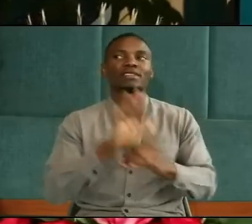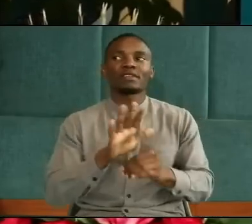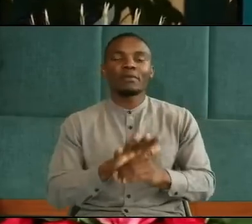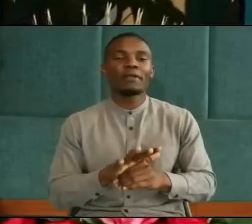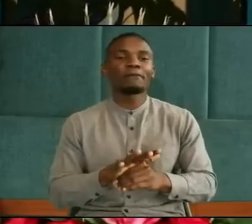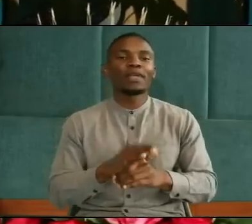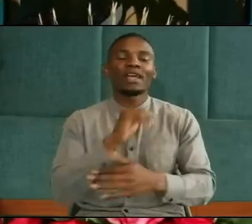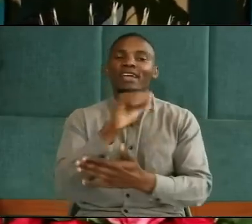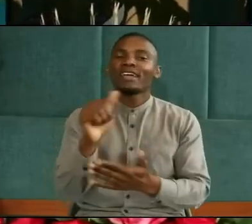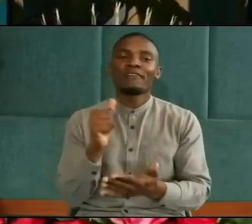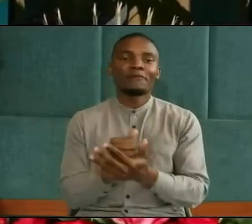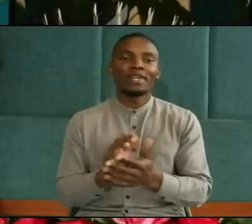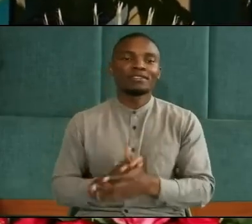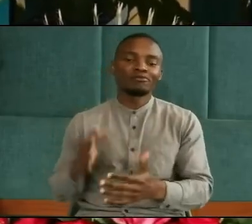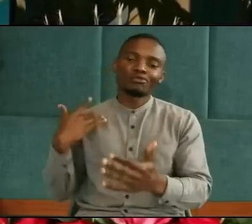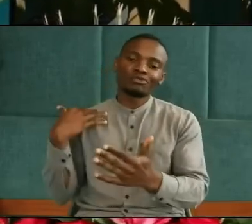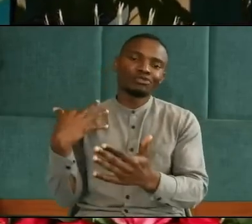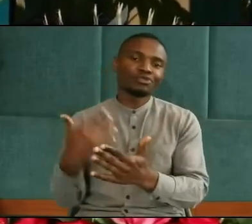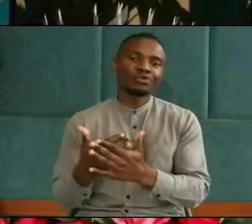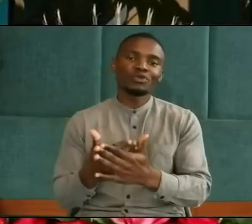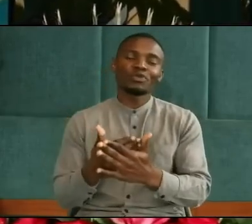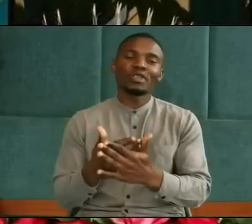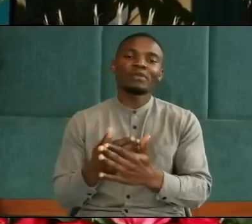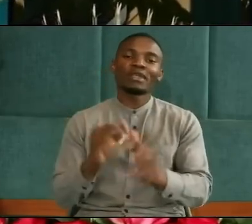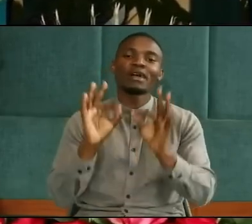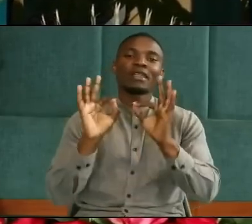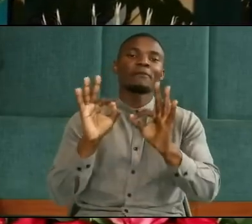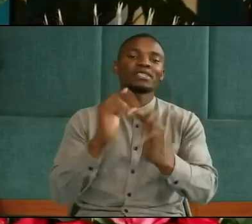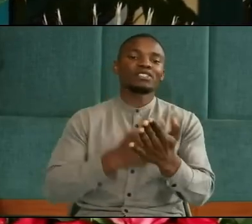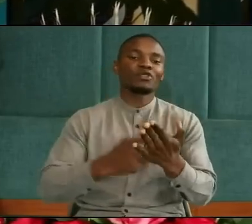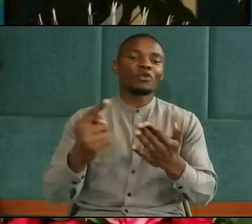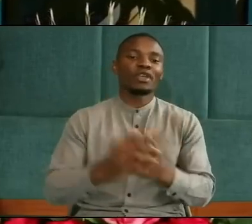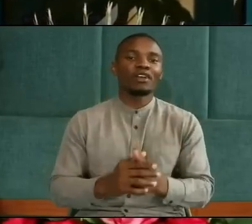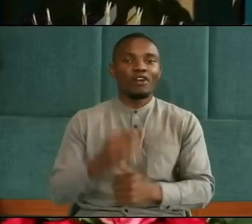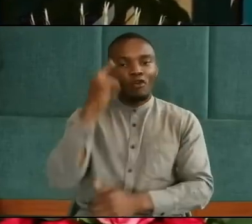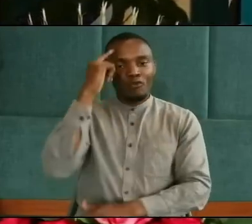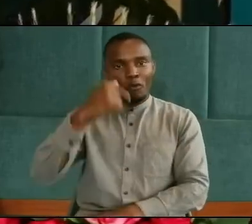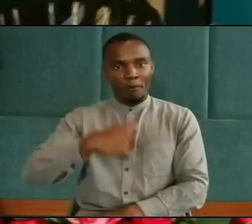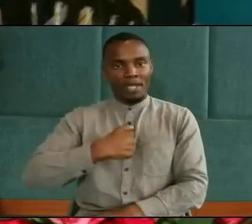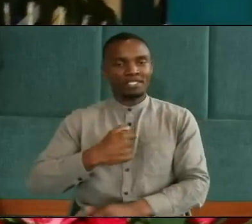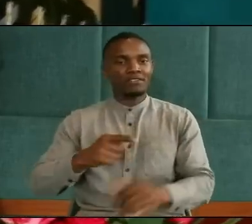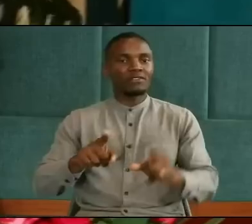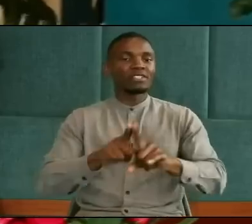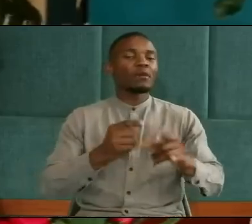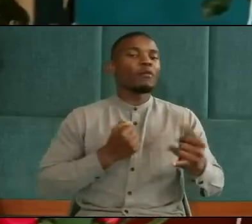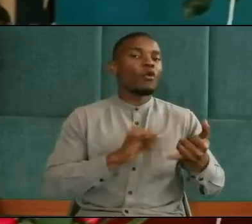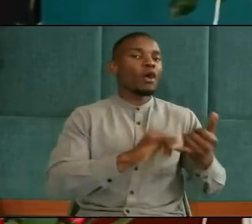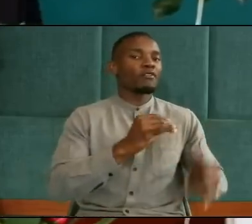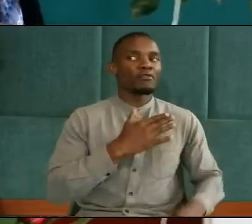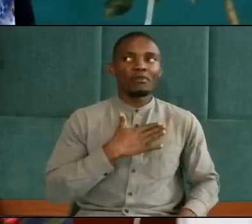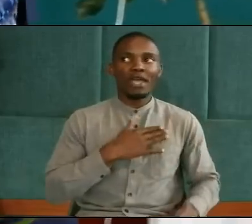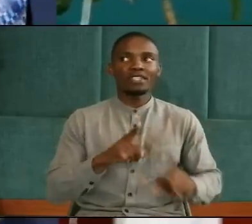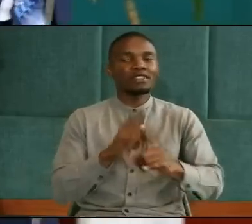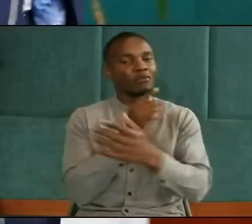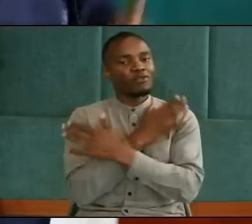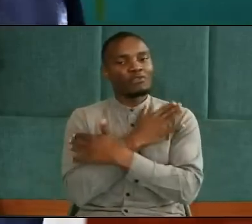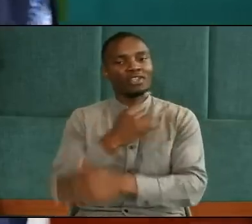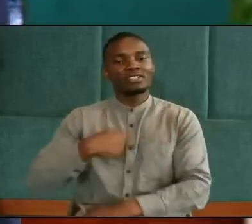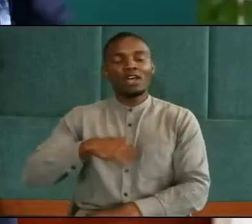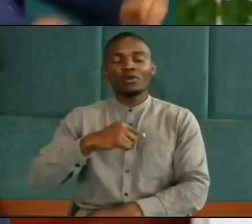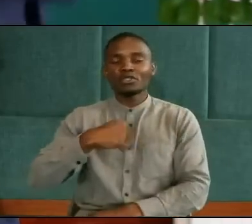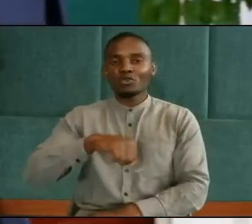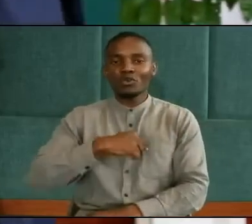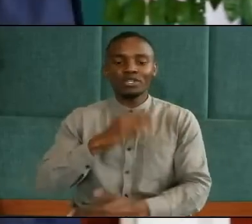Amen. It has been a tremendous week for us. My wife and I and our friends, Ashoy and I, we have been